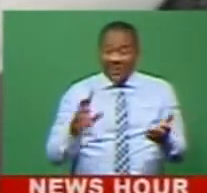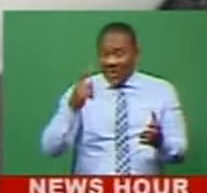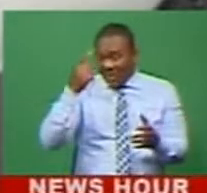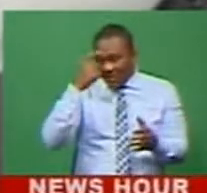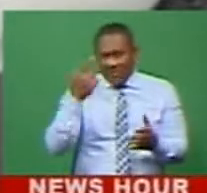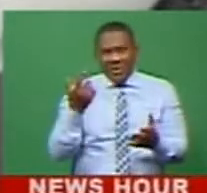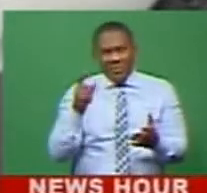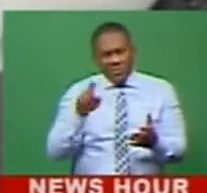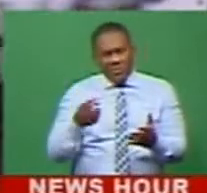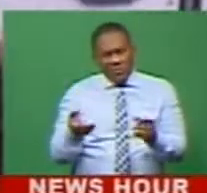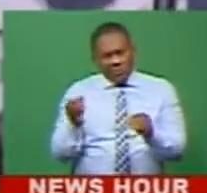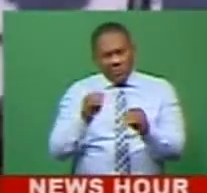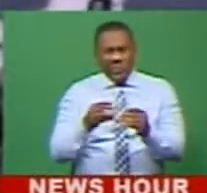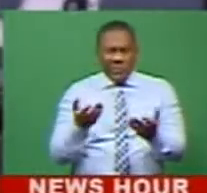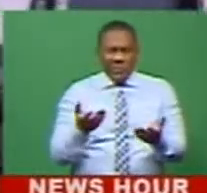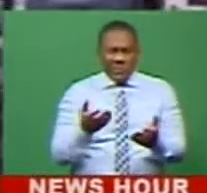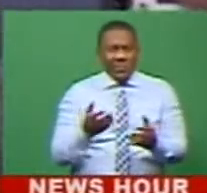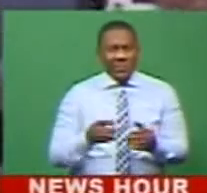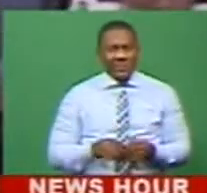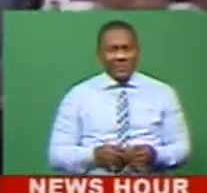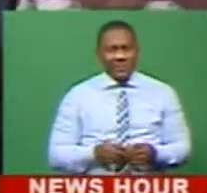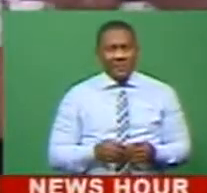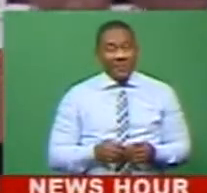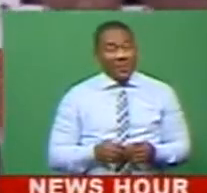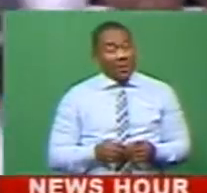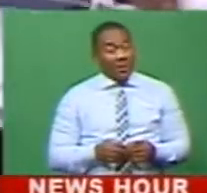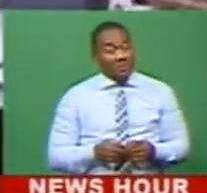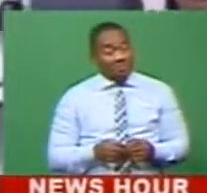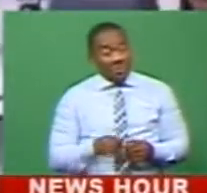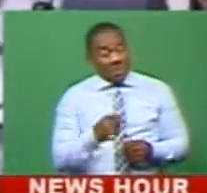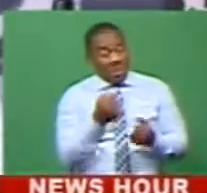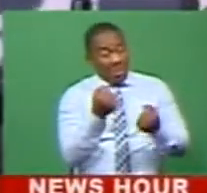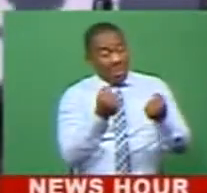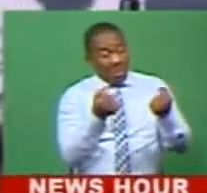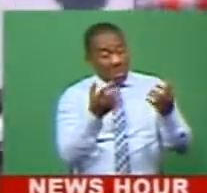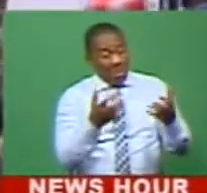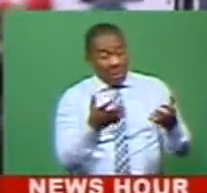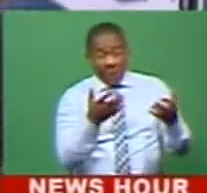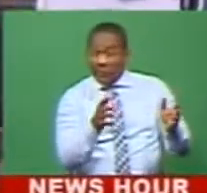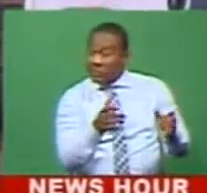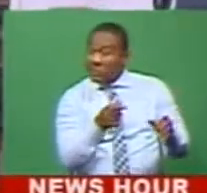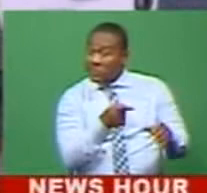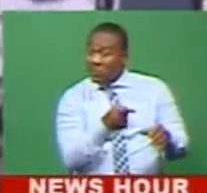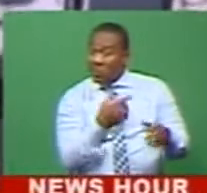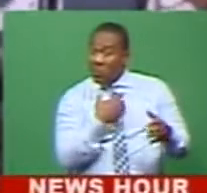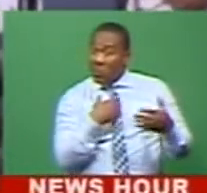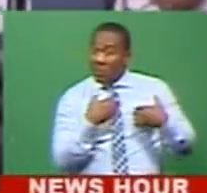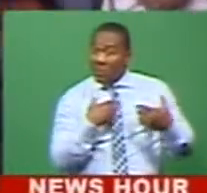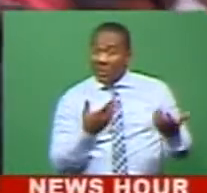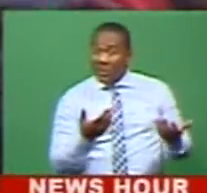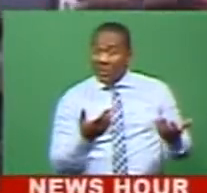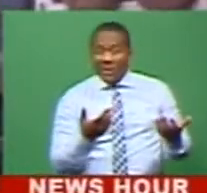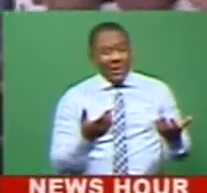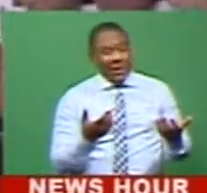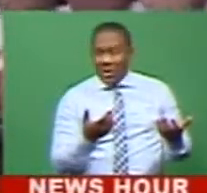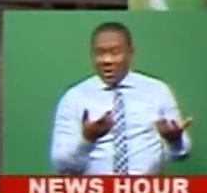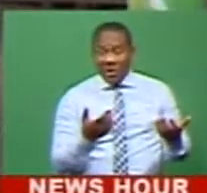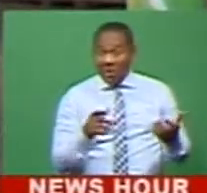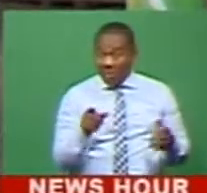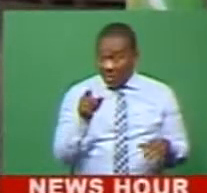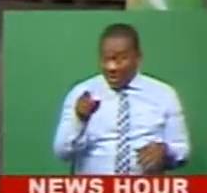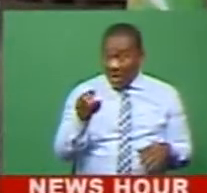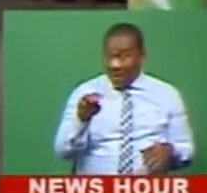school fees now. Commercial drivers are not the only group whose business has been affected by the increase in fuel prices. Madame